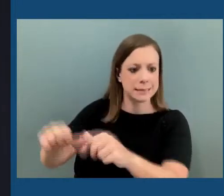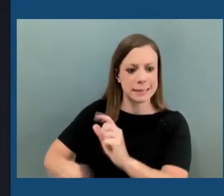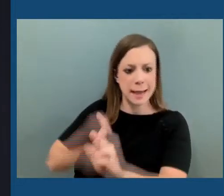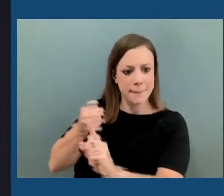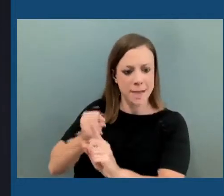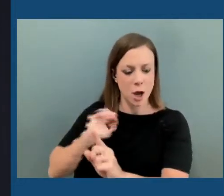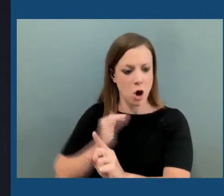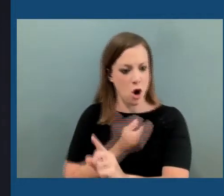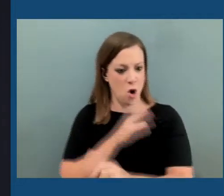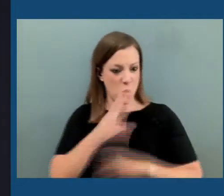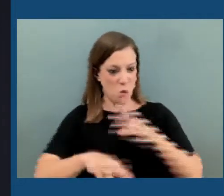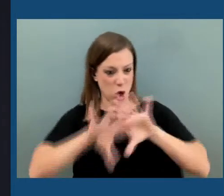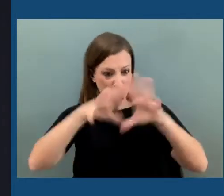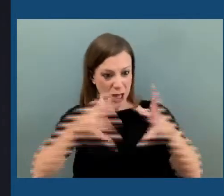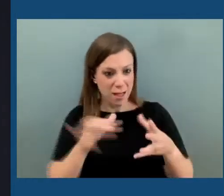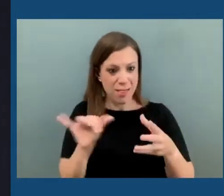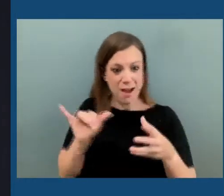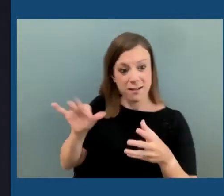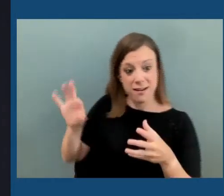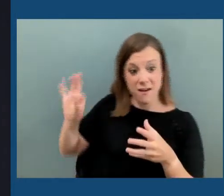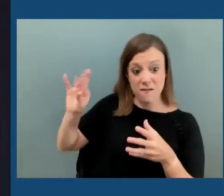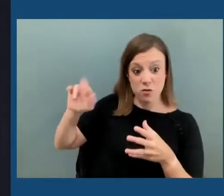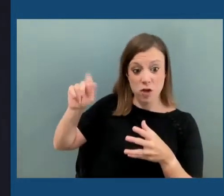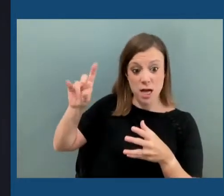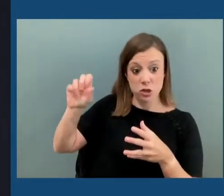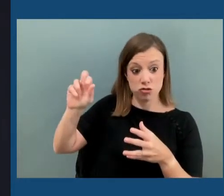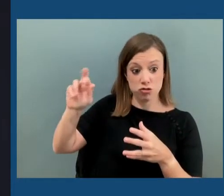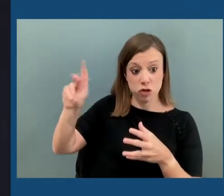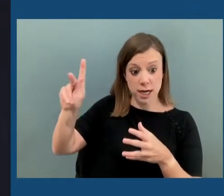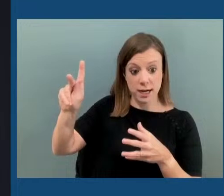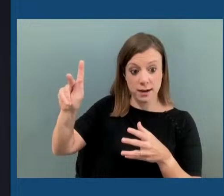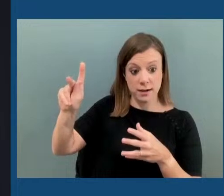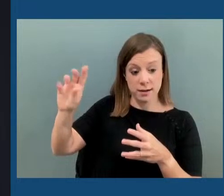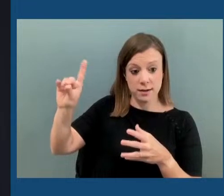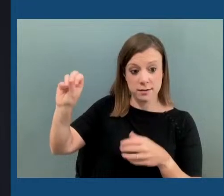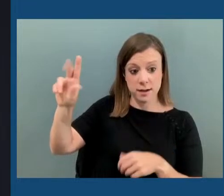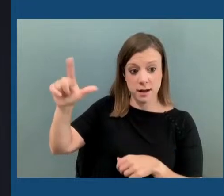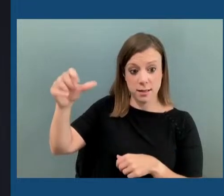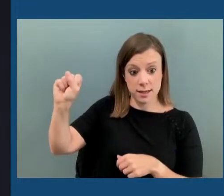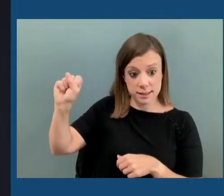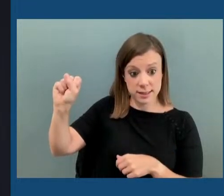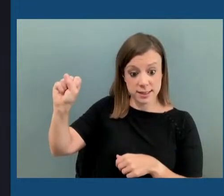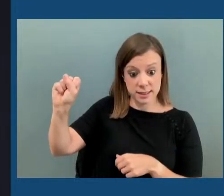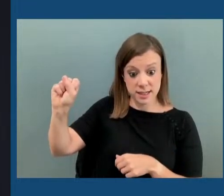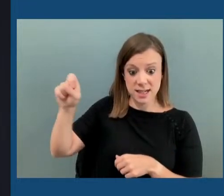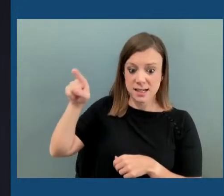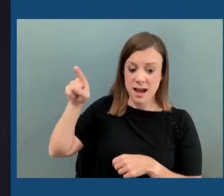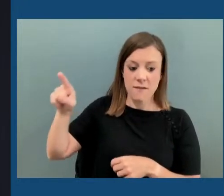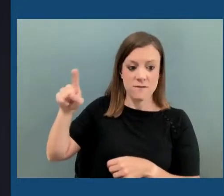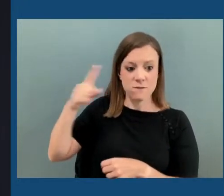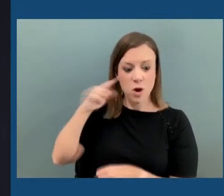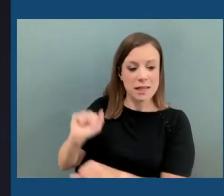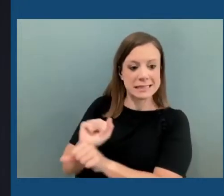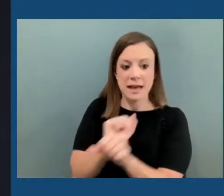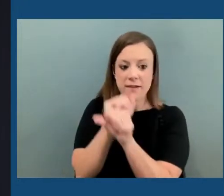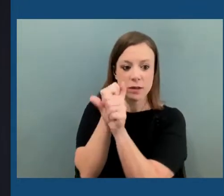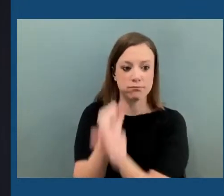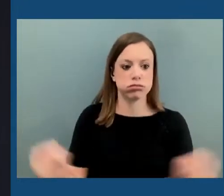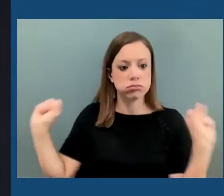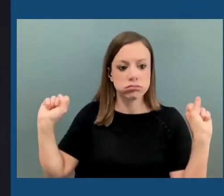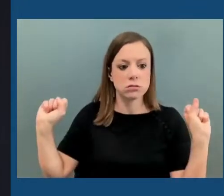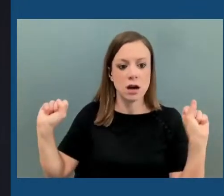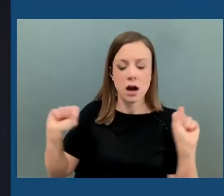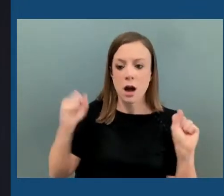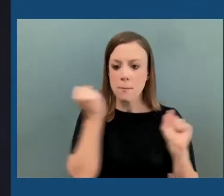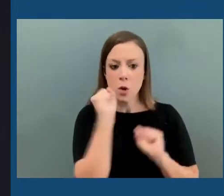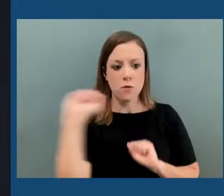Luminaries like Frederick Douglass, a historical global leader of the abolitionist movement who hailed from right here in Rochester, New York.